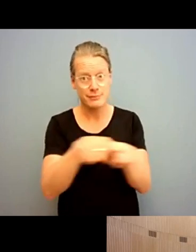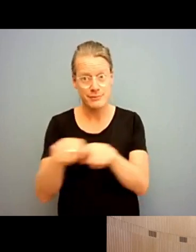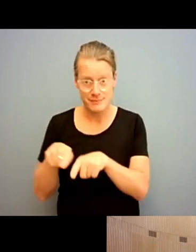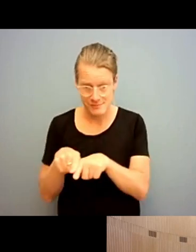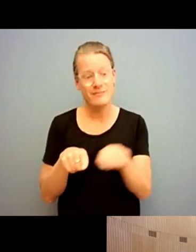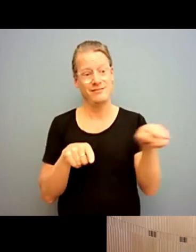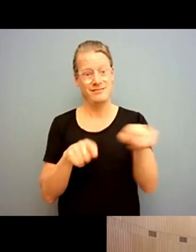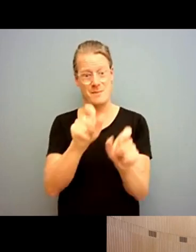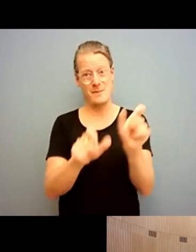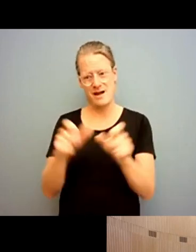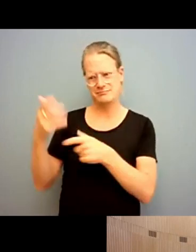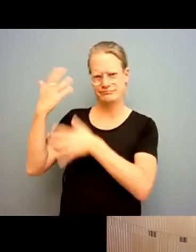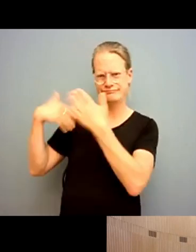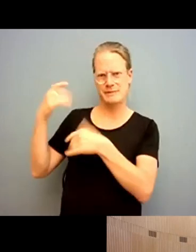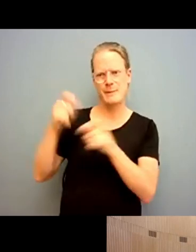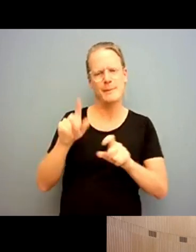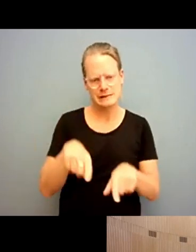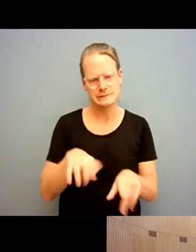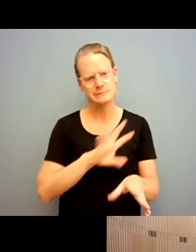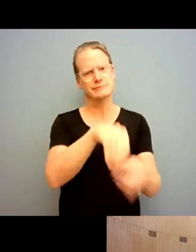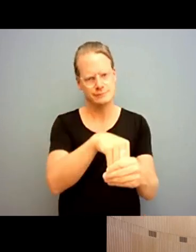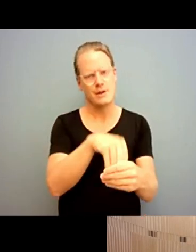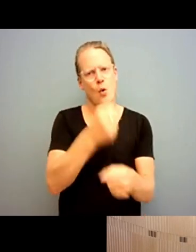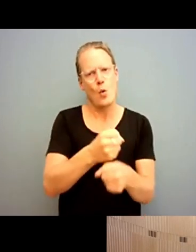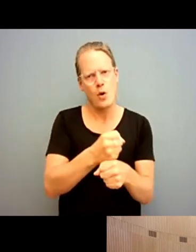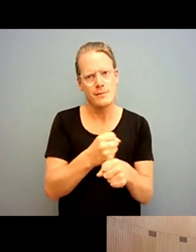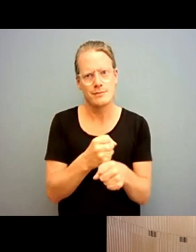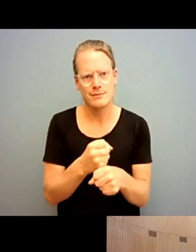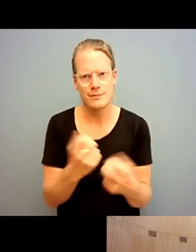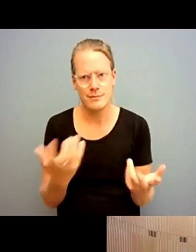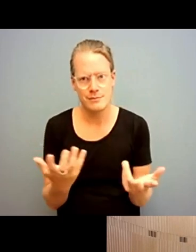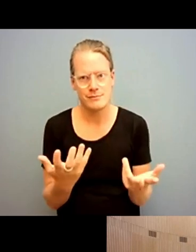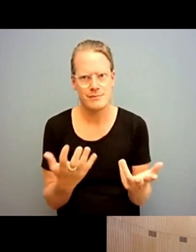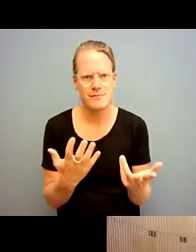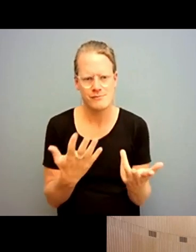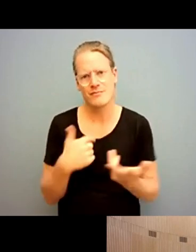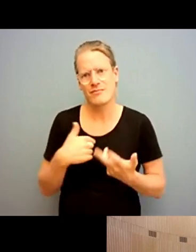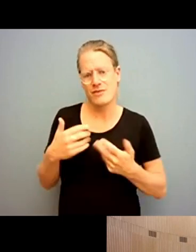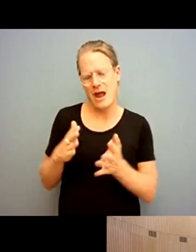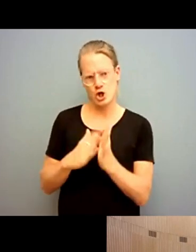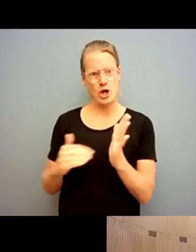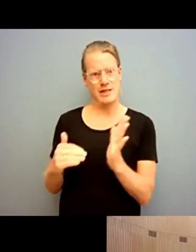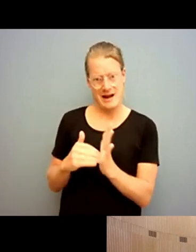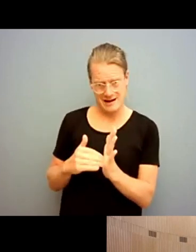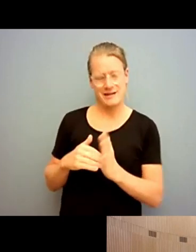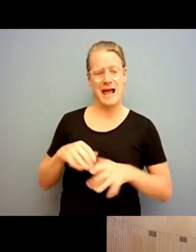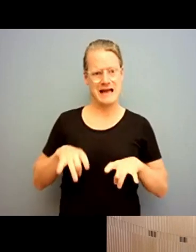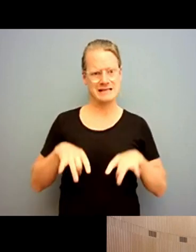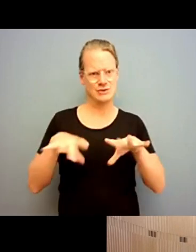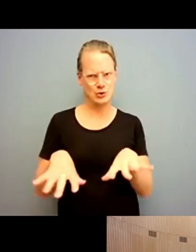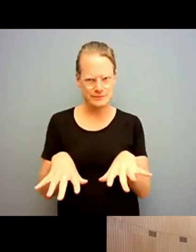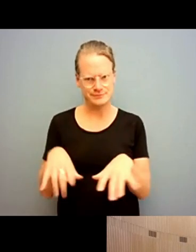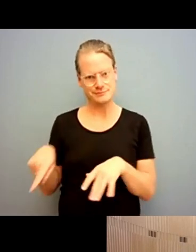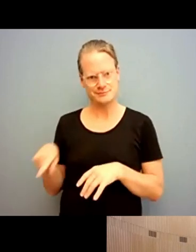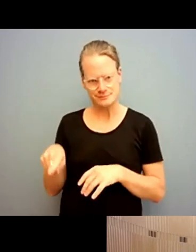in Australia and also in New Zealand. One of the most amazing advocates at the